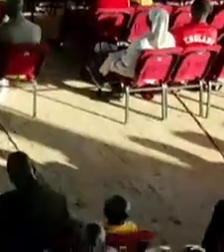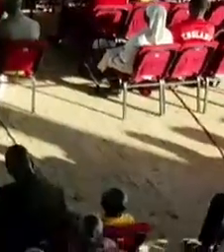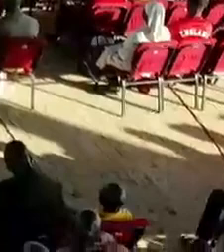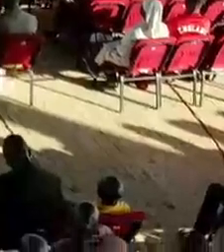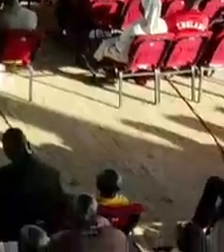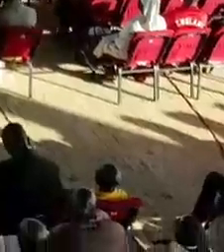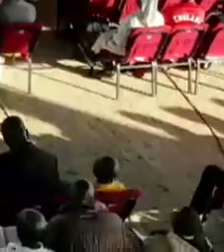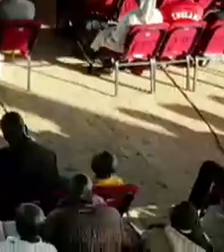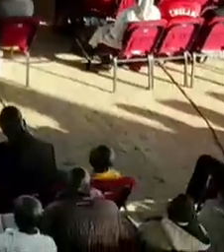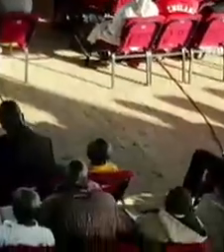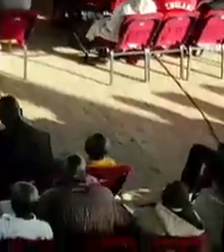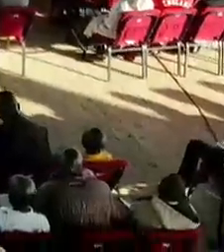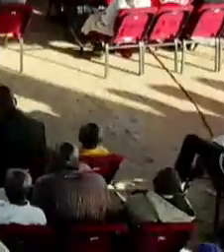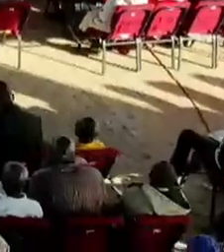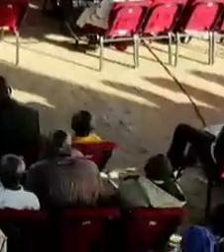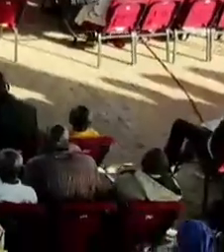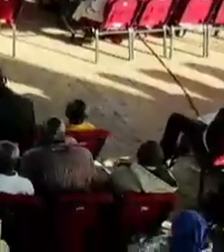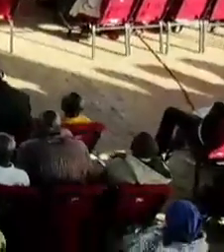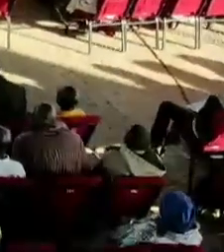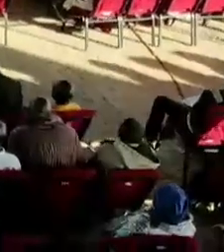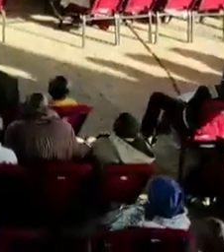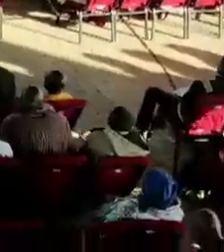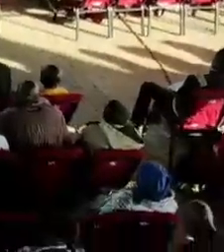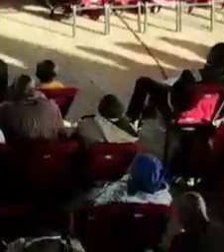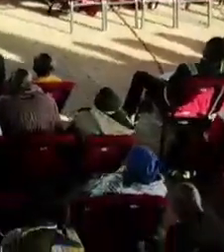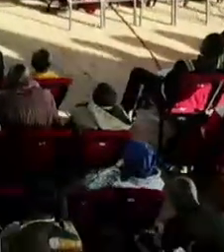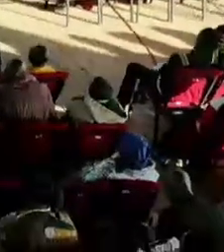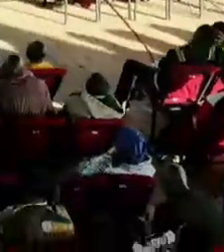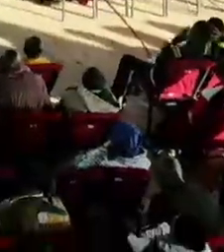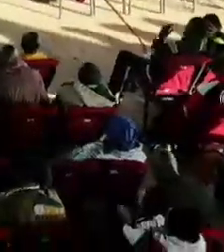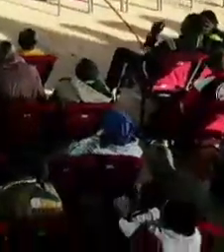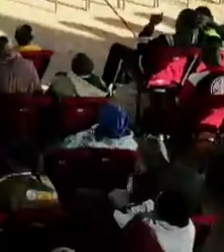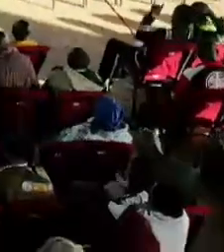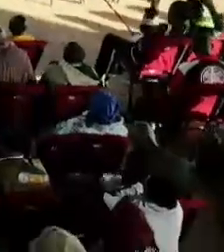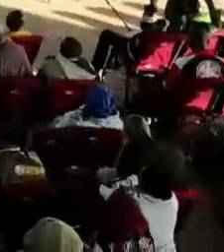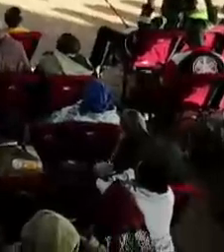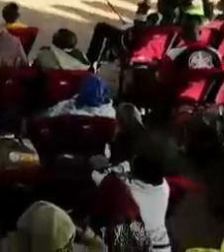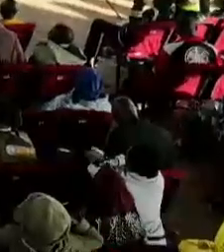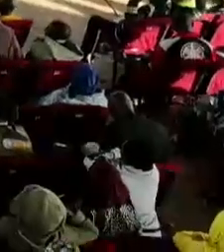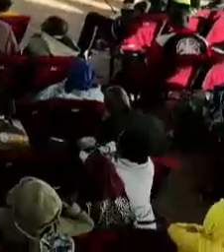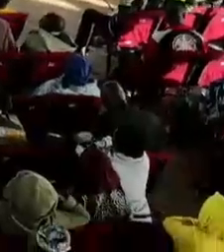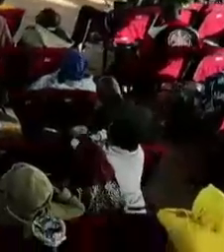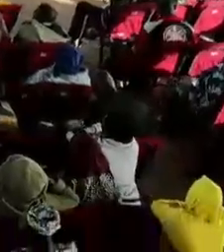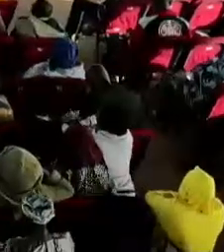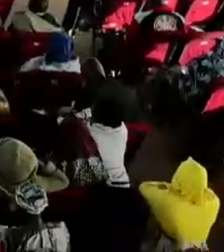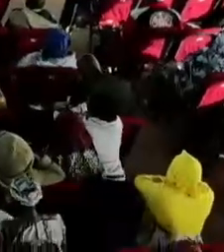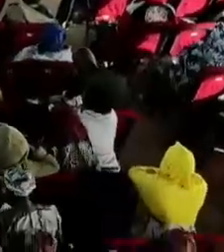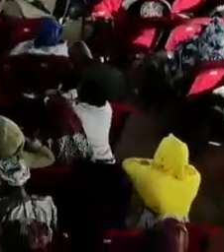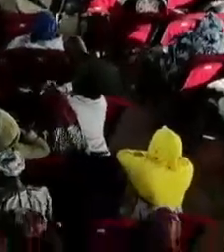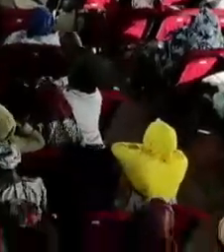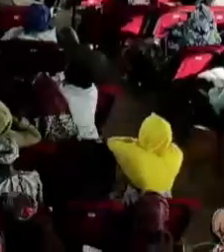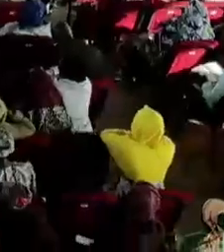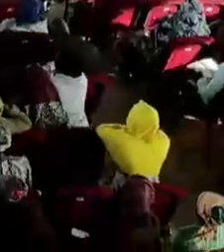The Lord had called Moses to bring out the children of